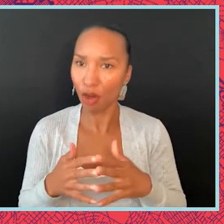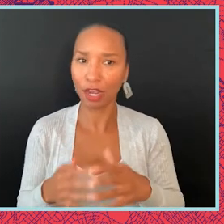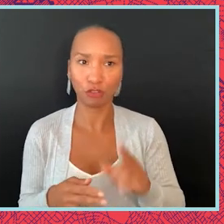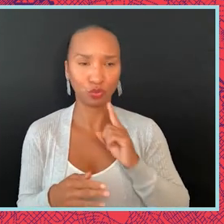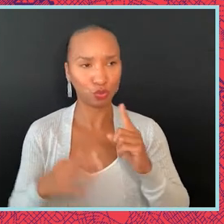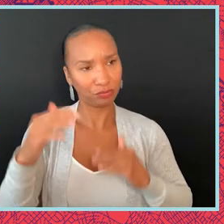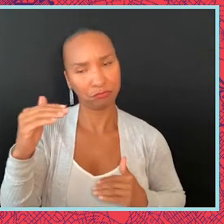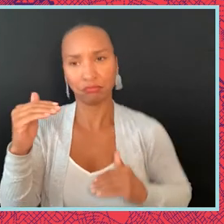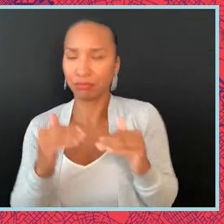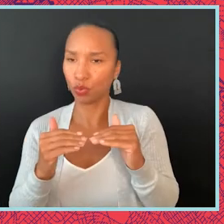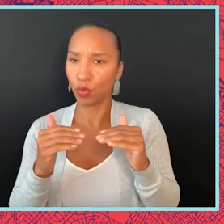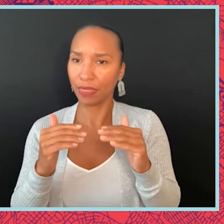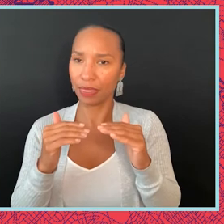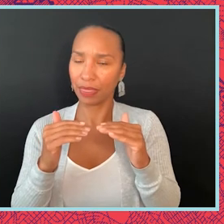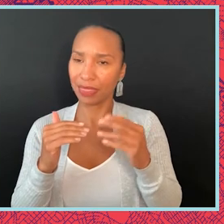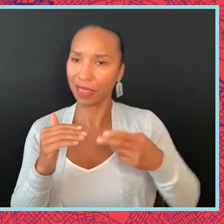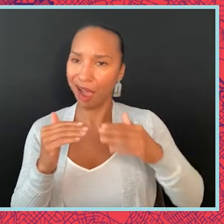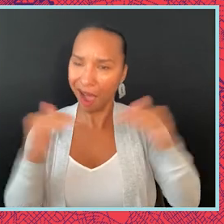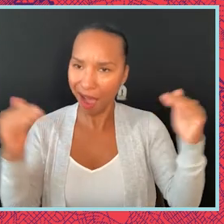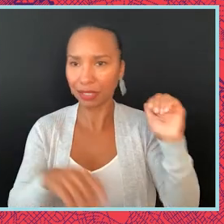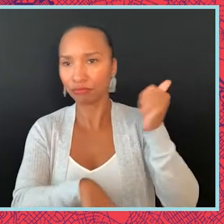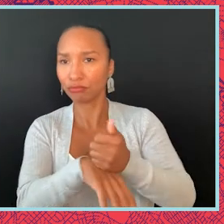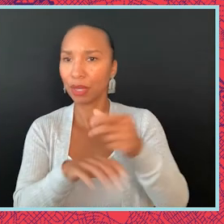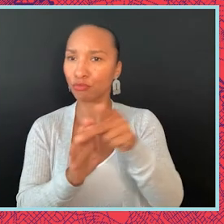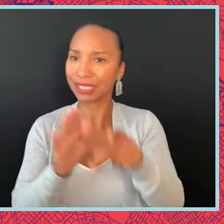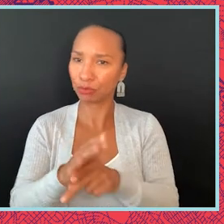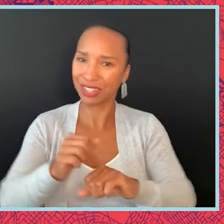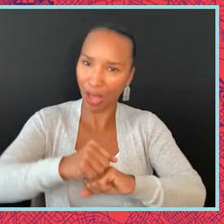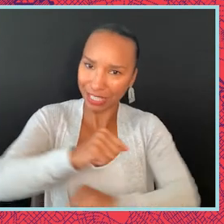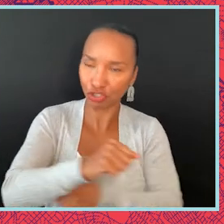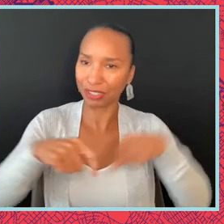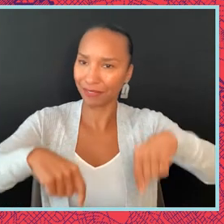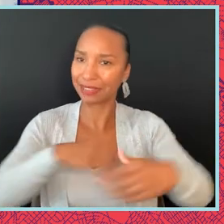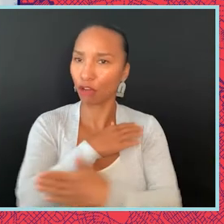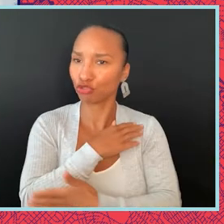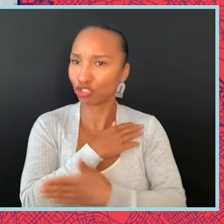up to the highest principles on which it was founded.